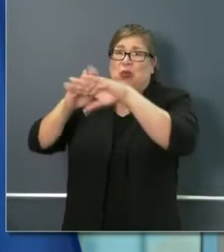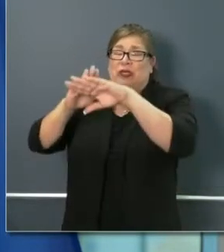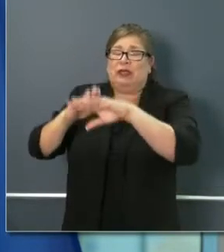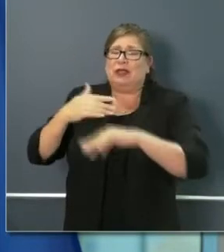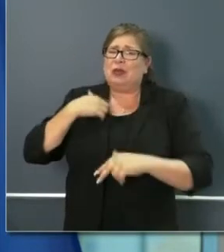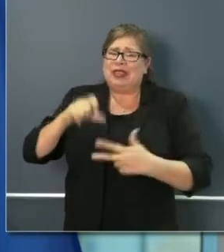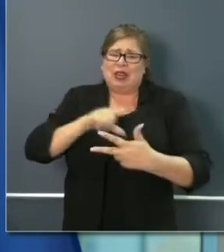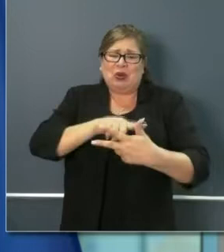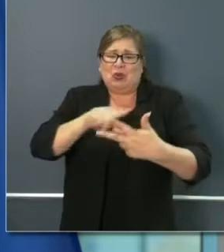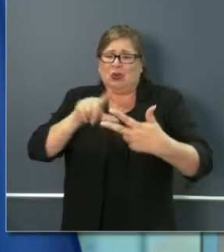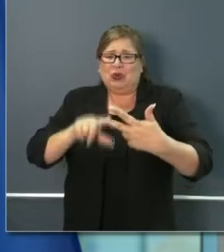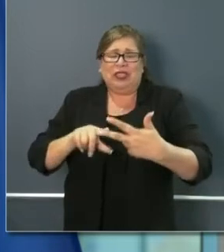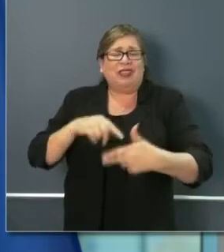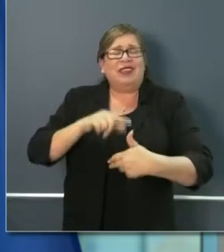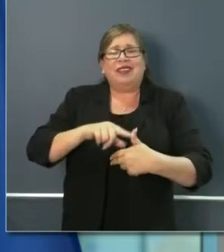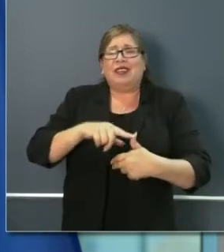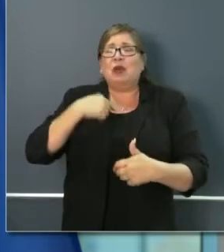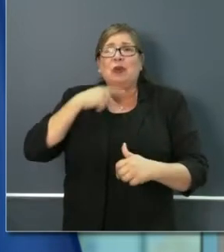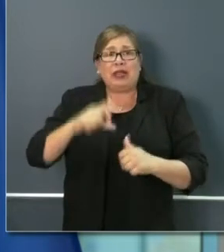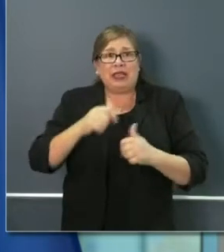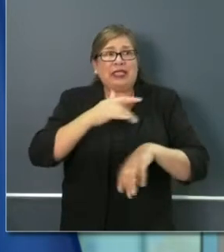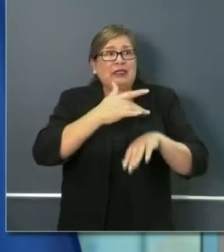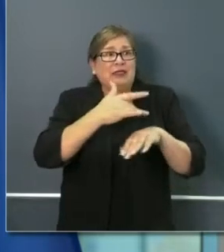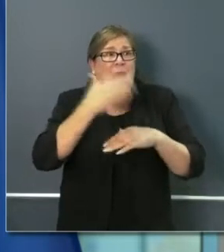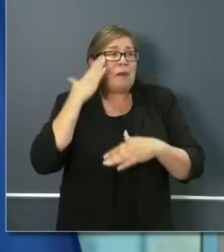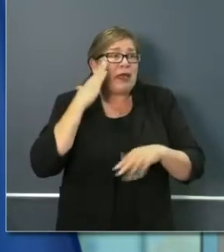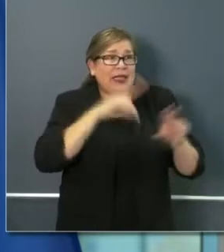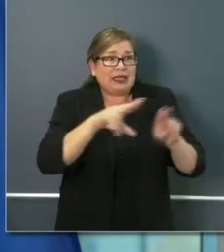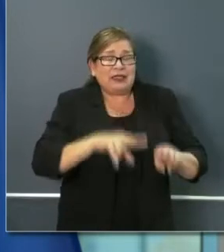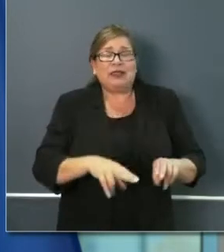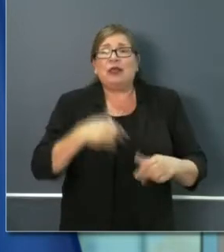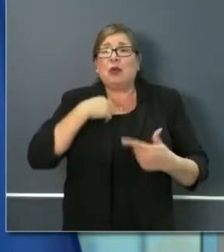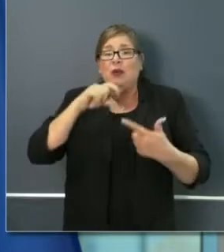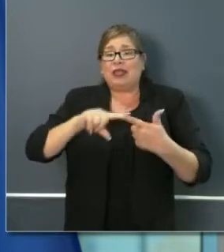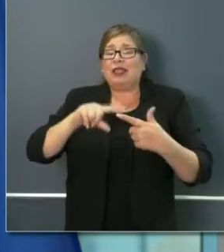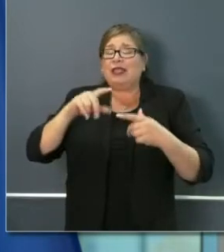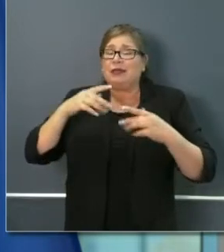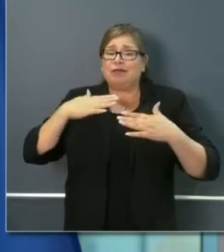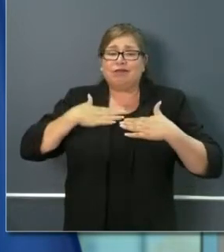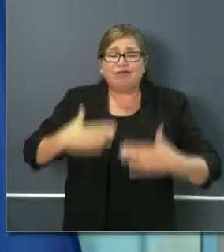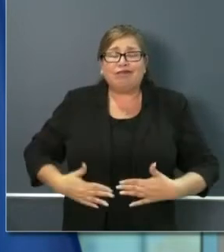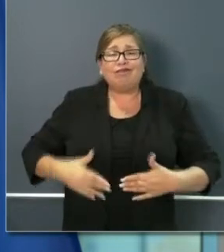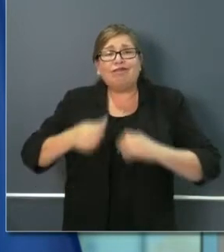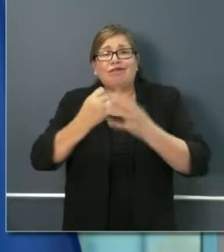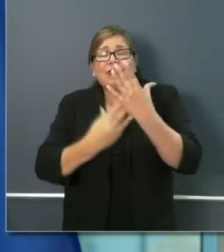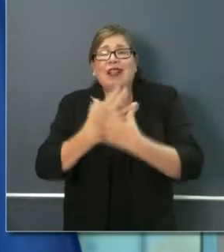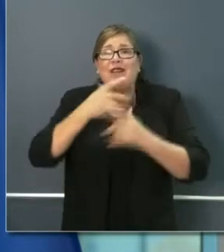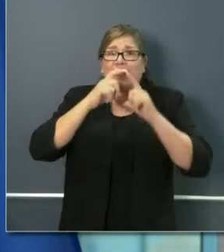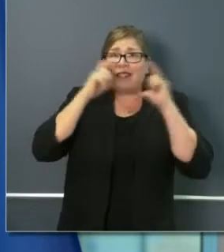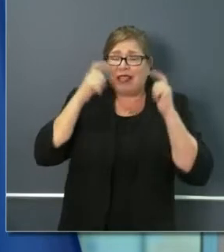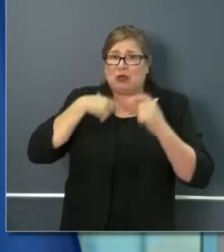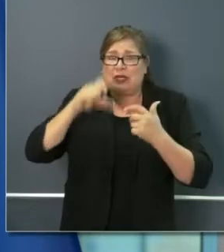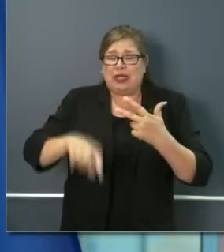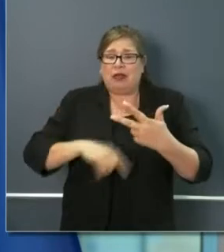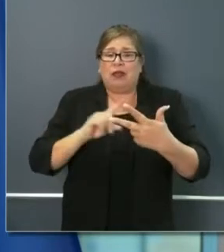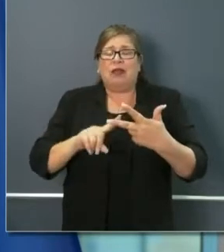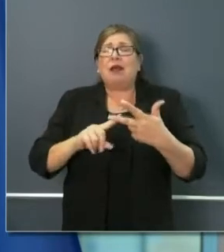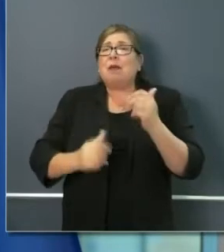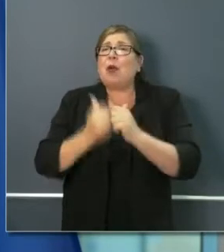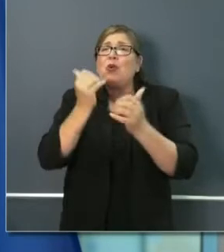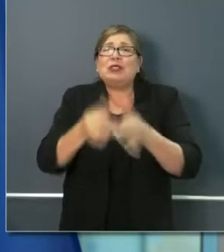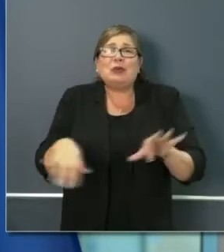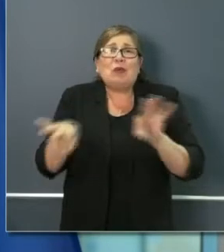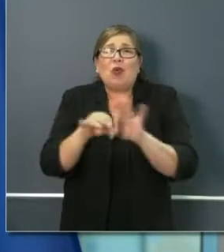supplies, PPEs, ventilators, but the most important precious resource is people. And we had a call